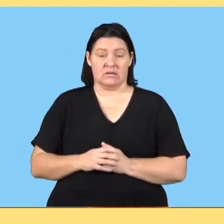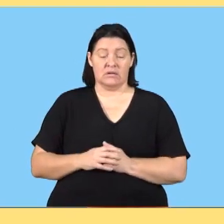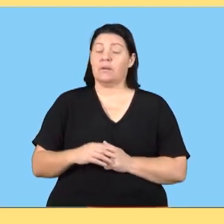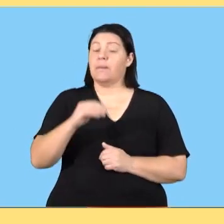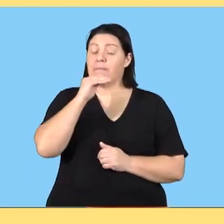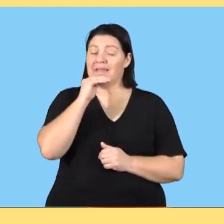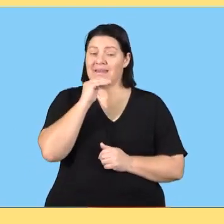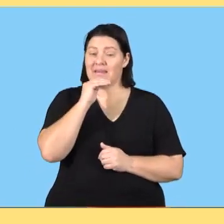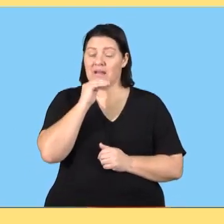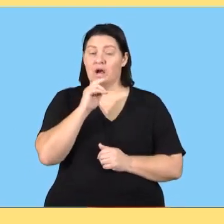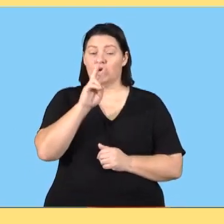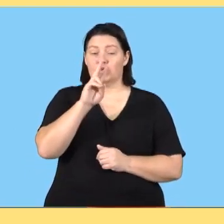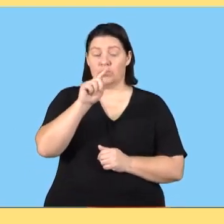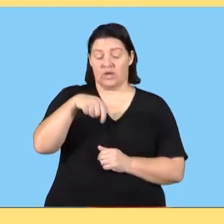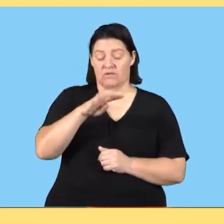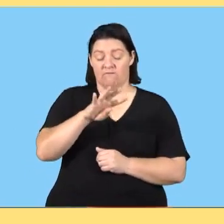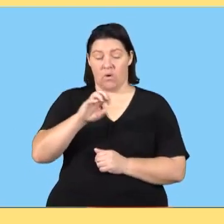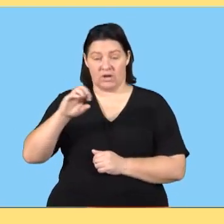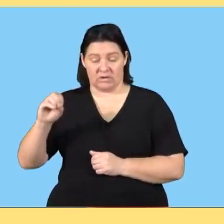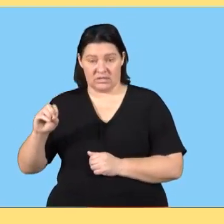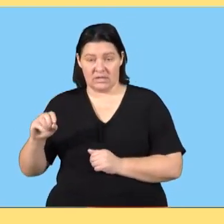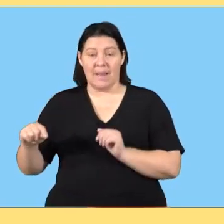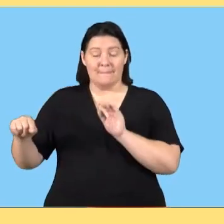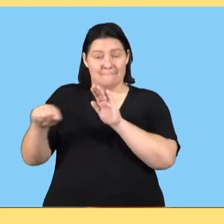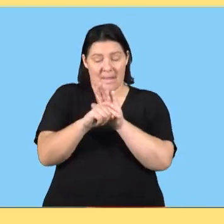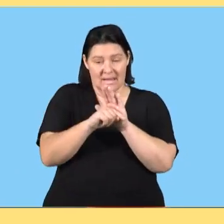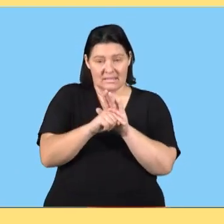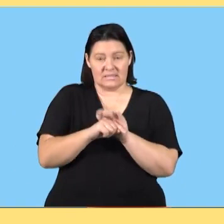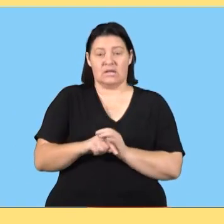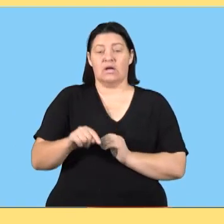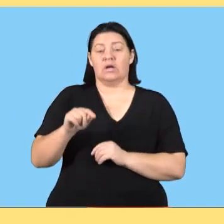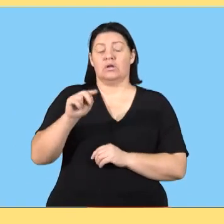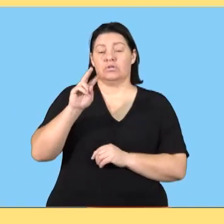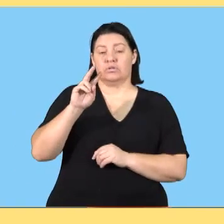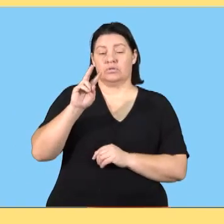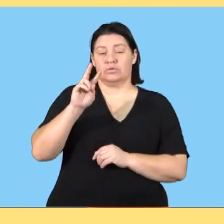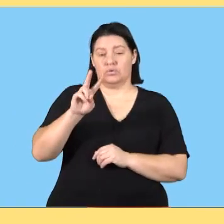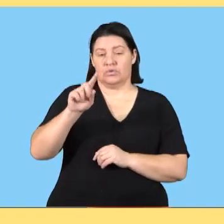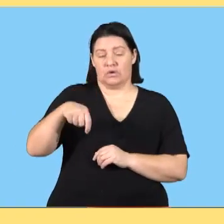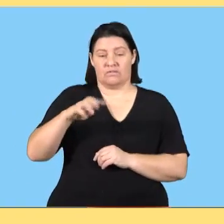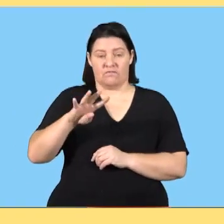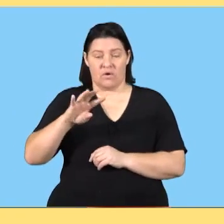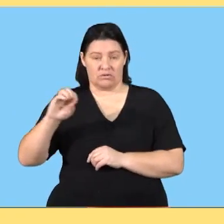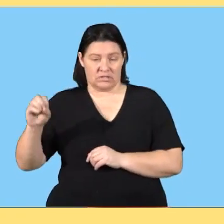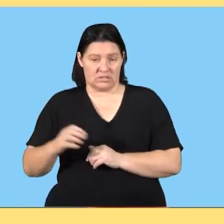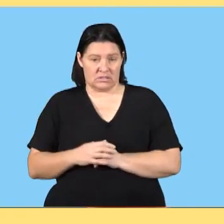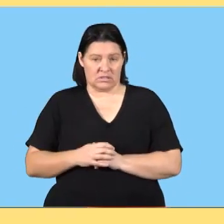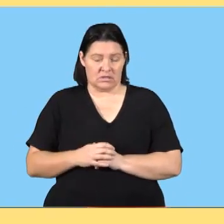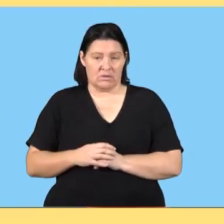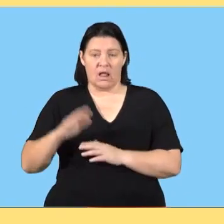account then means you're saying 2,400 minus 2,400, you end